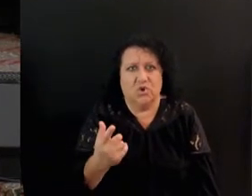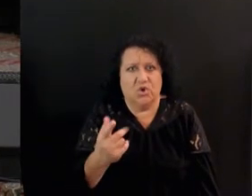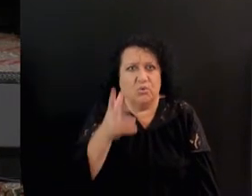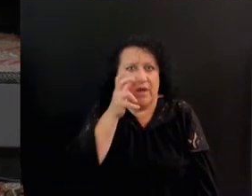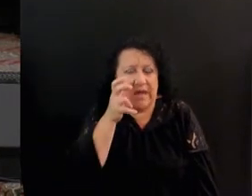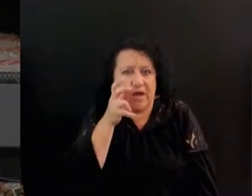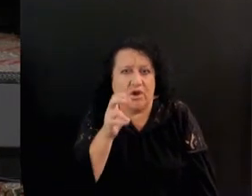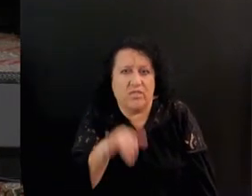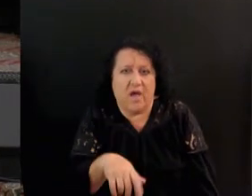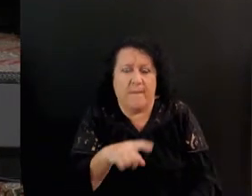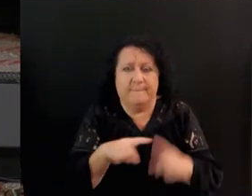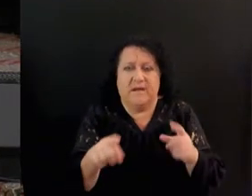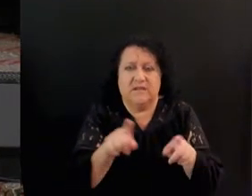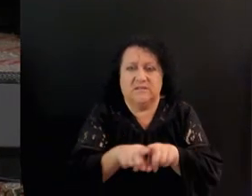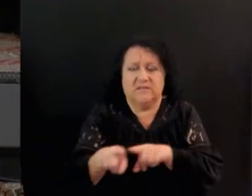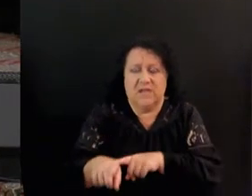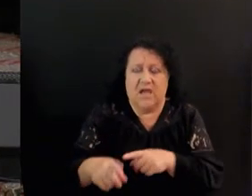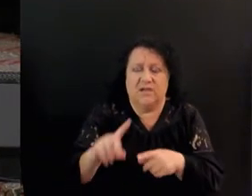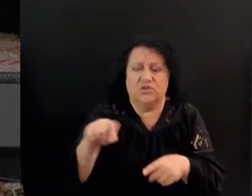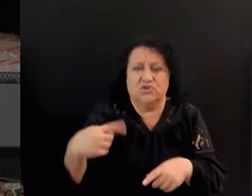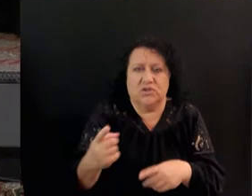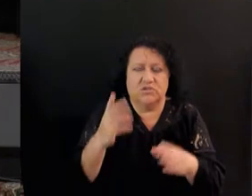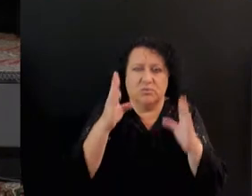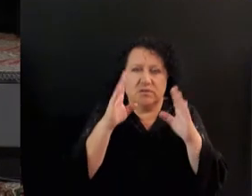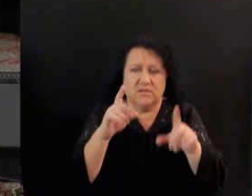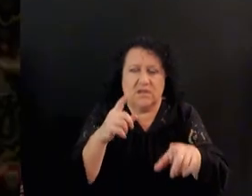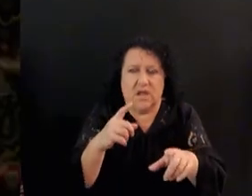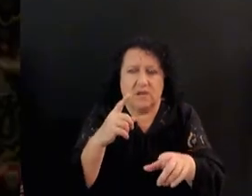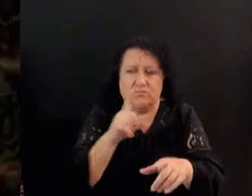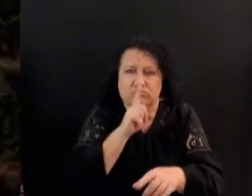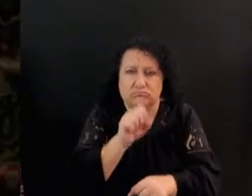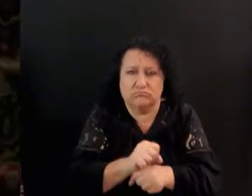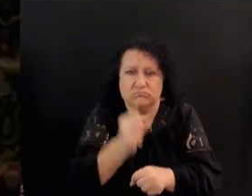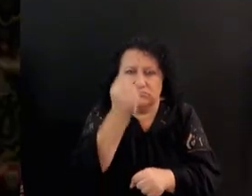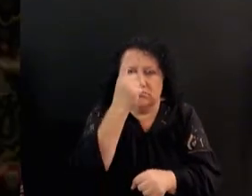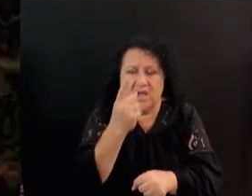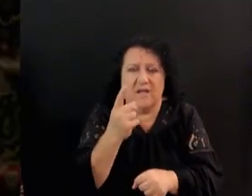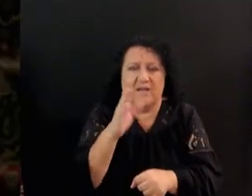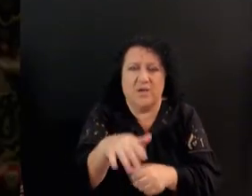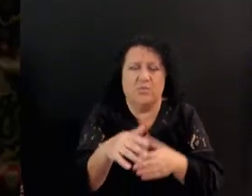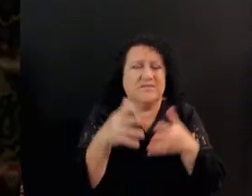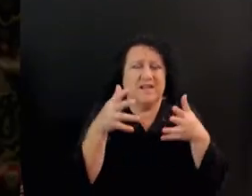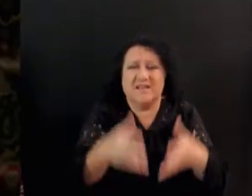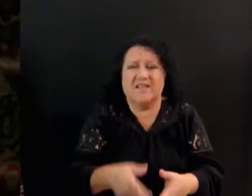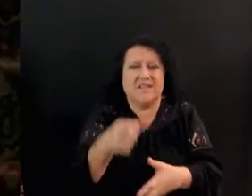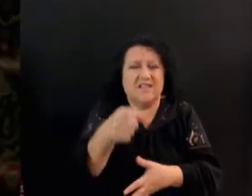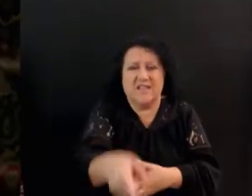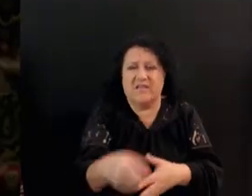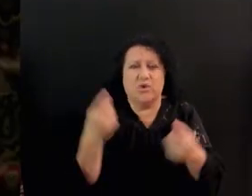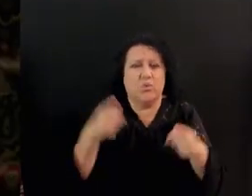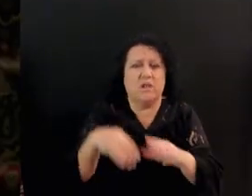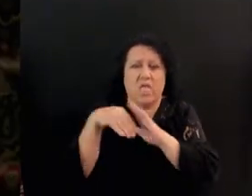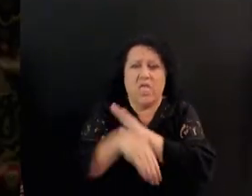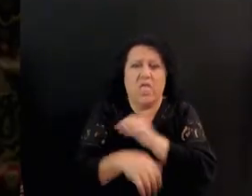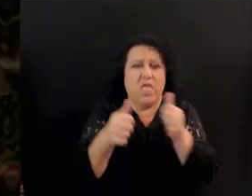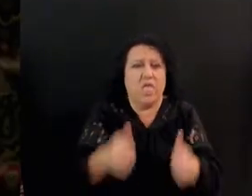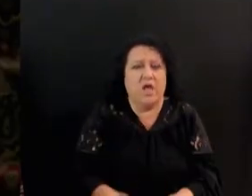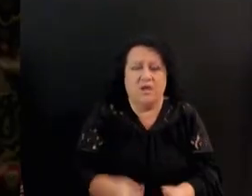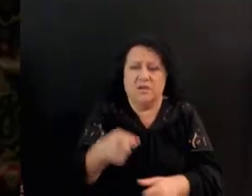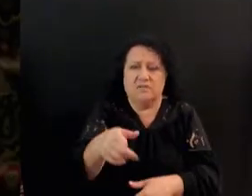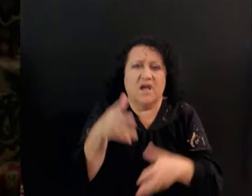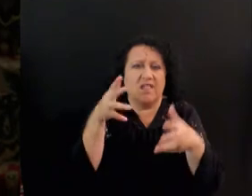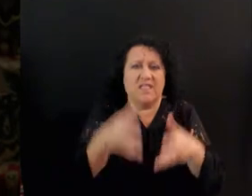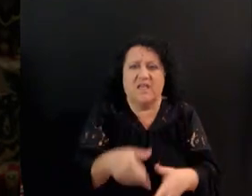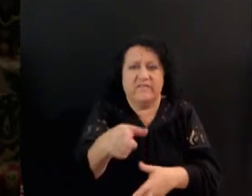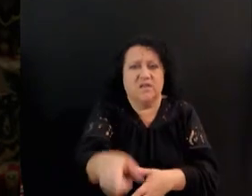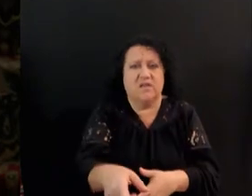into the valley, he would lead us through that valley. He is not going to leave you there. He is not going to leave me there. So whether I am restored in